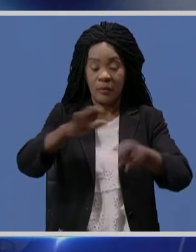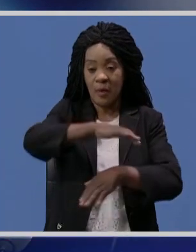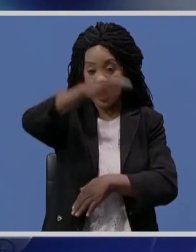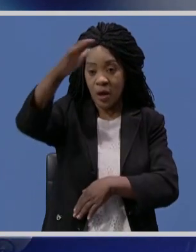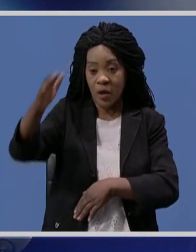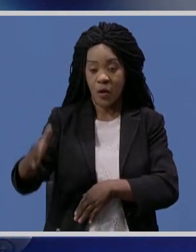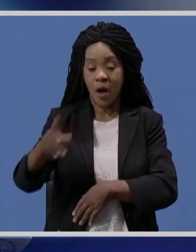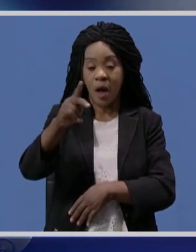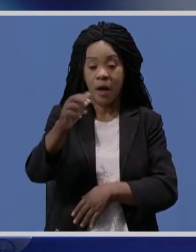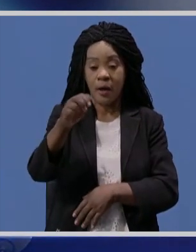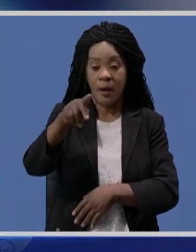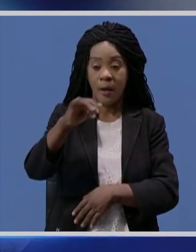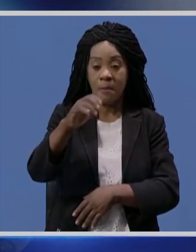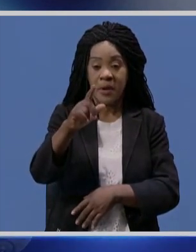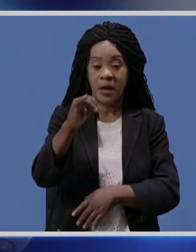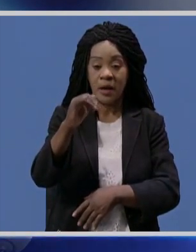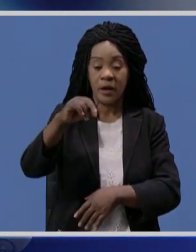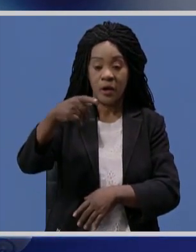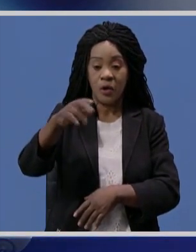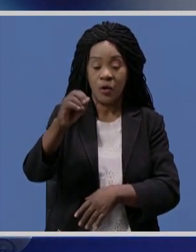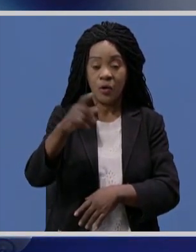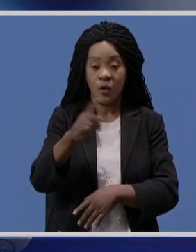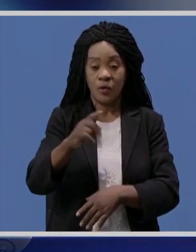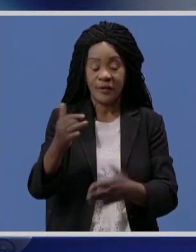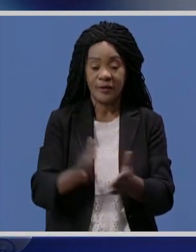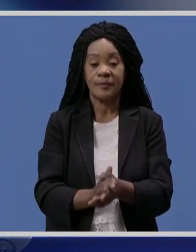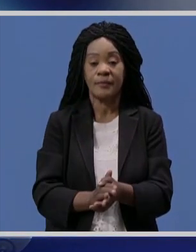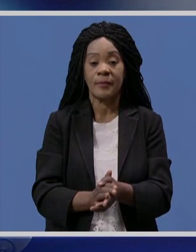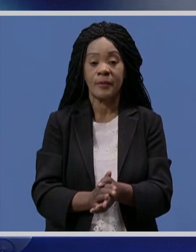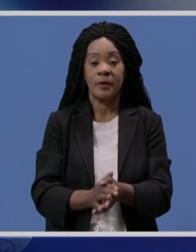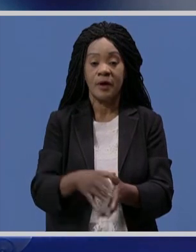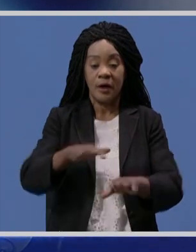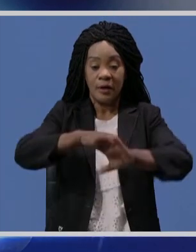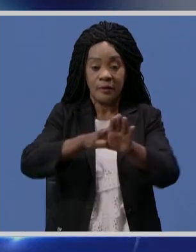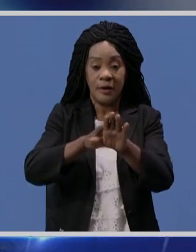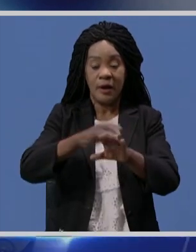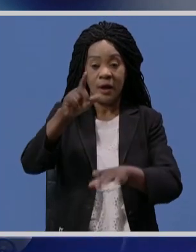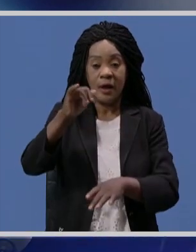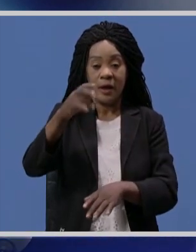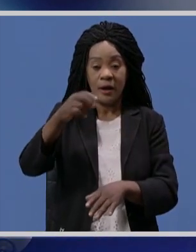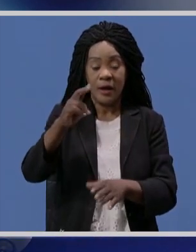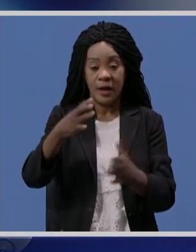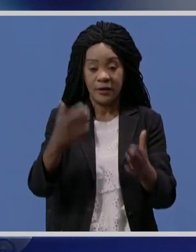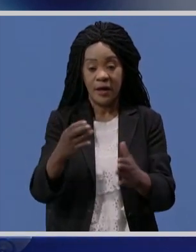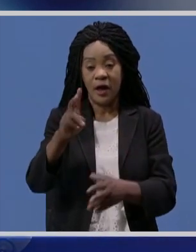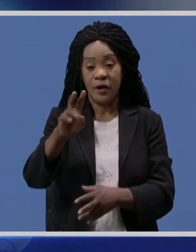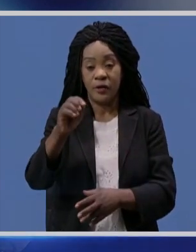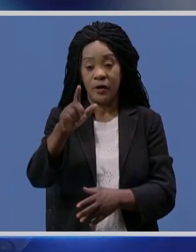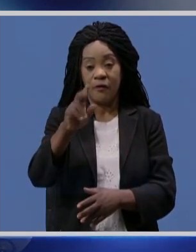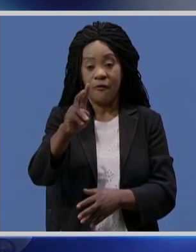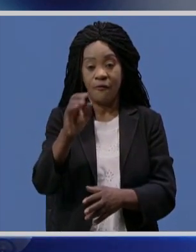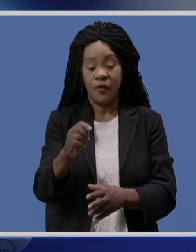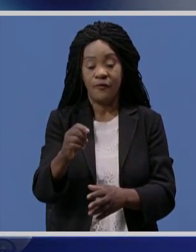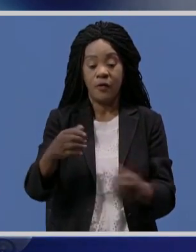accident, which happened yesterday, involved a light truck laden with bags of potatoes and nine passengers on board and a Volvo truck. Zanis